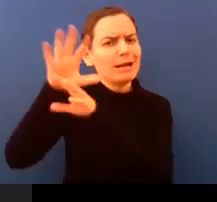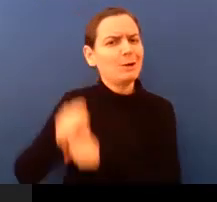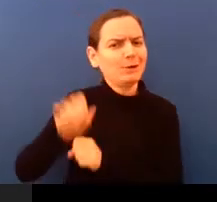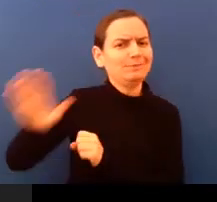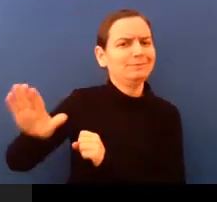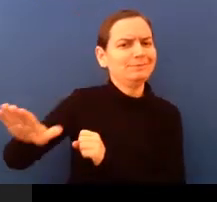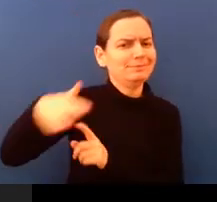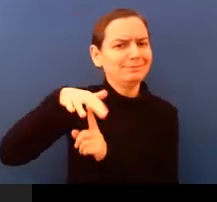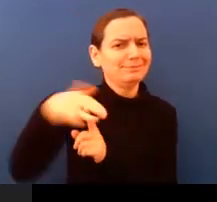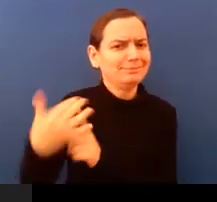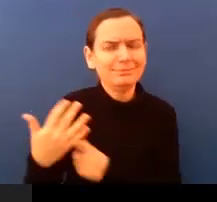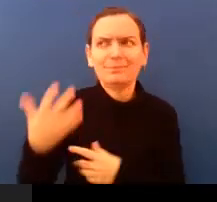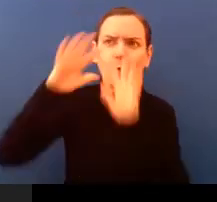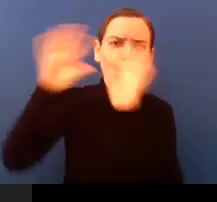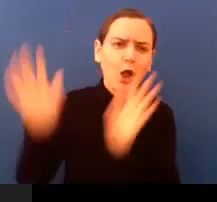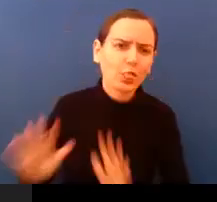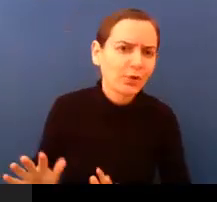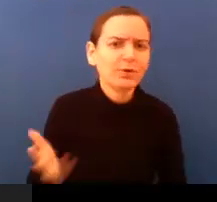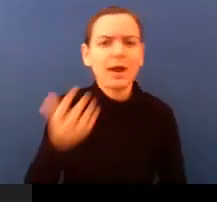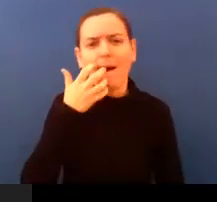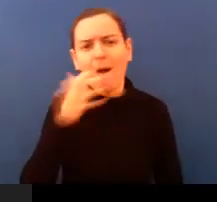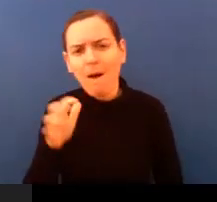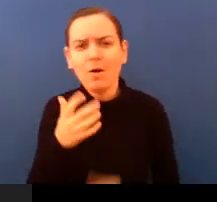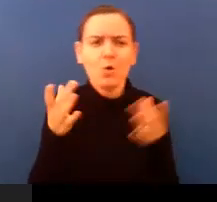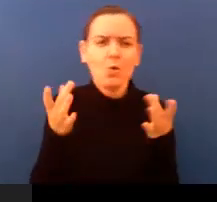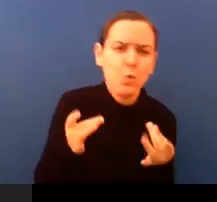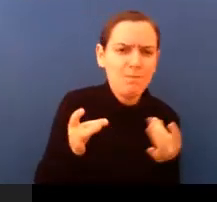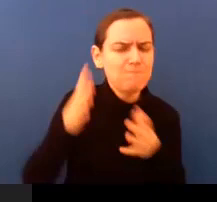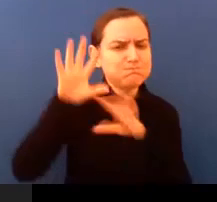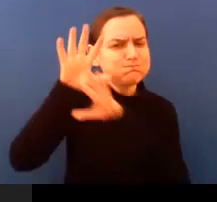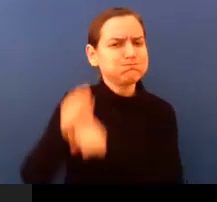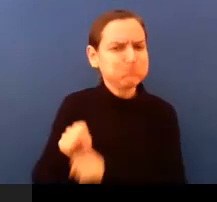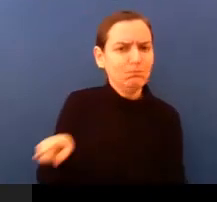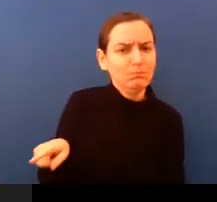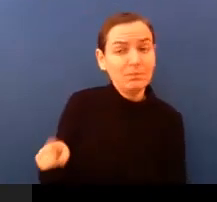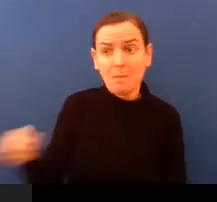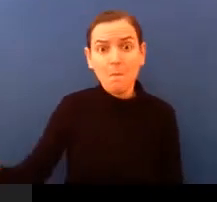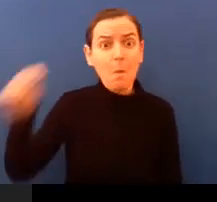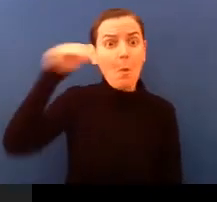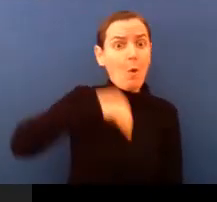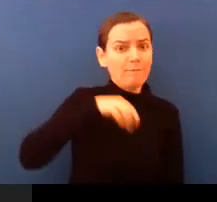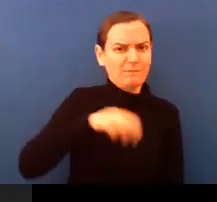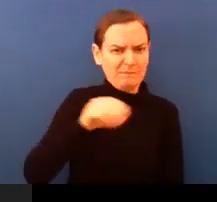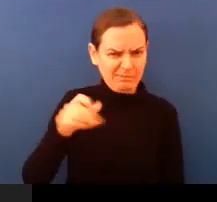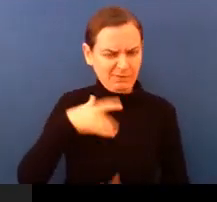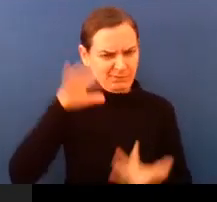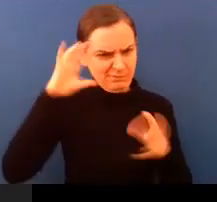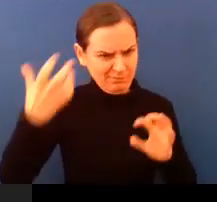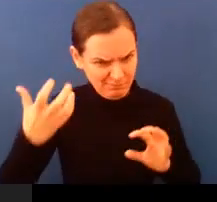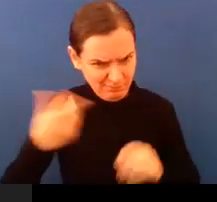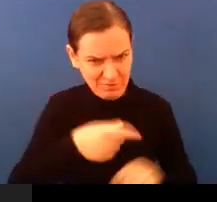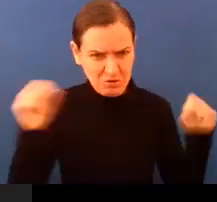California for guide dogs, and the dog has worked very well in the Northeast area. So